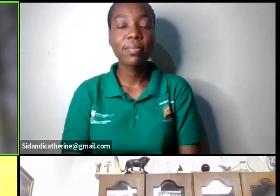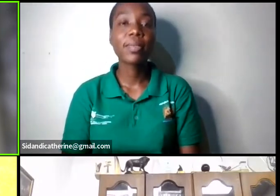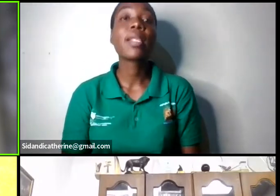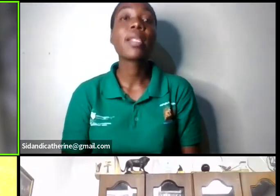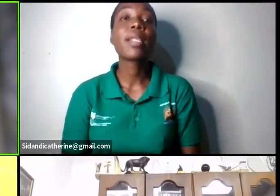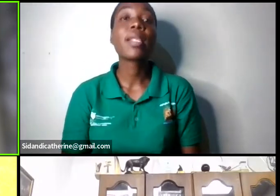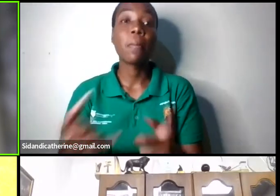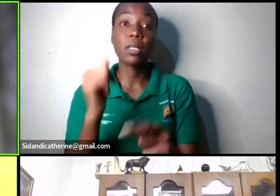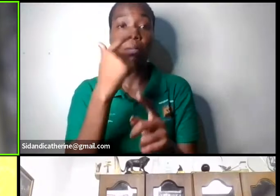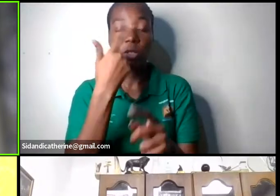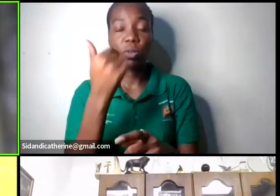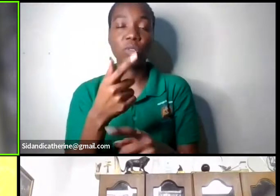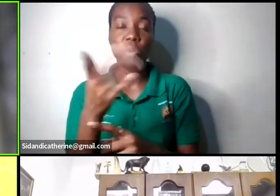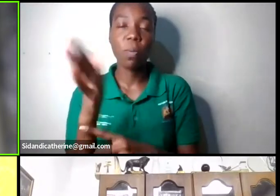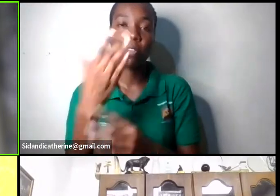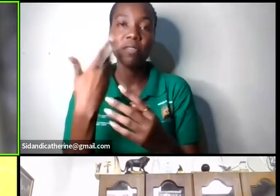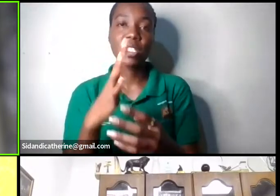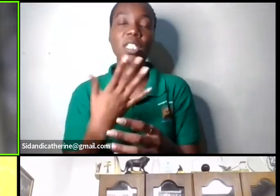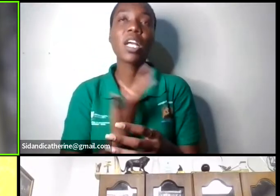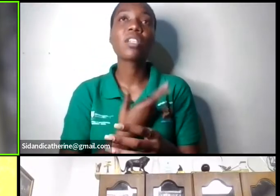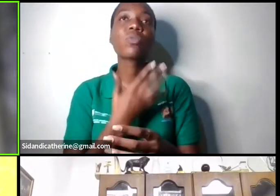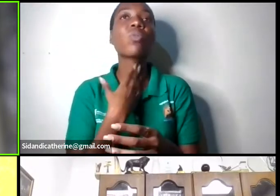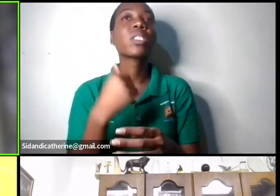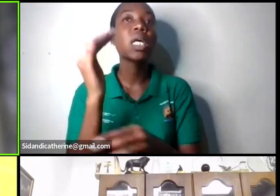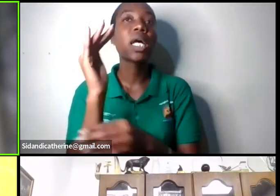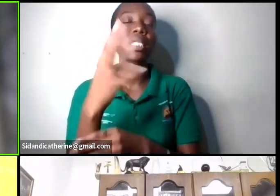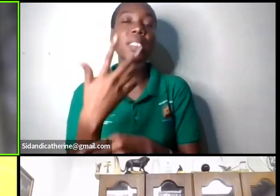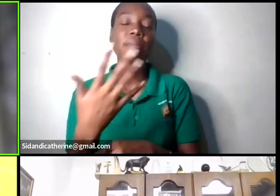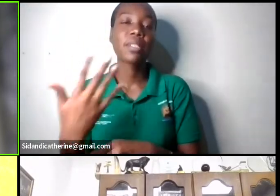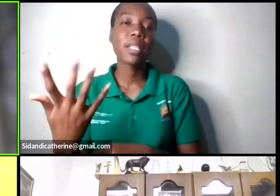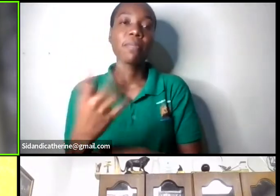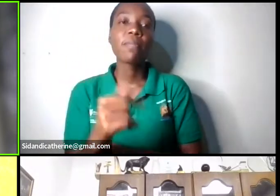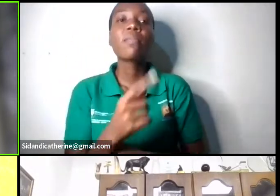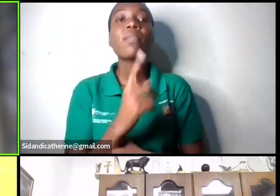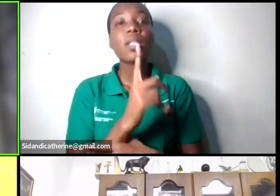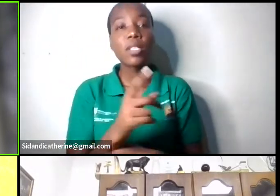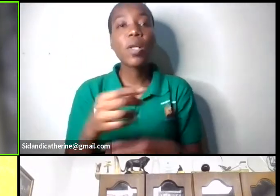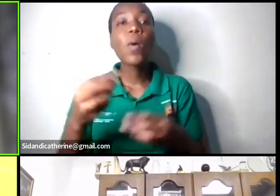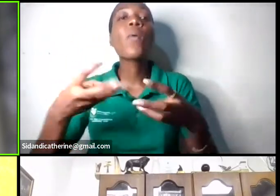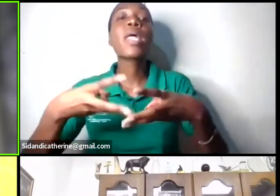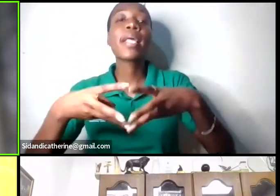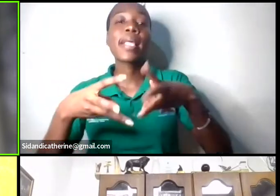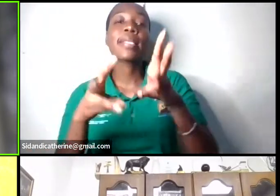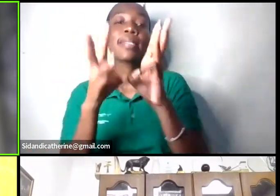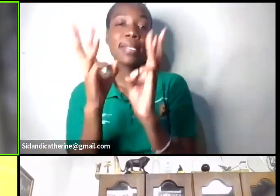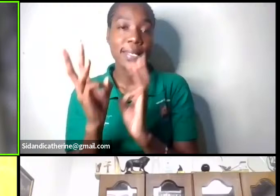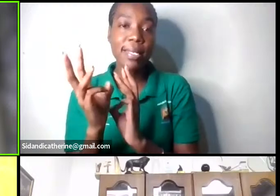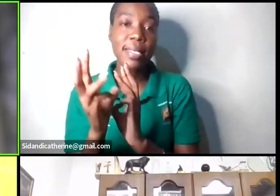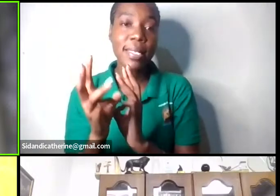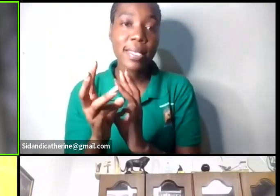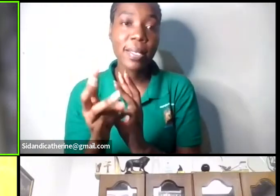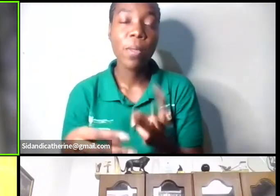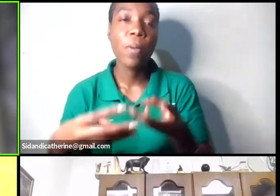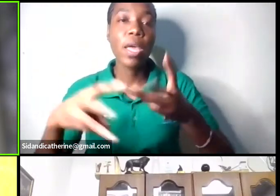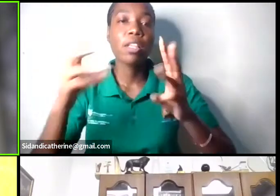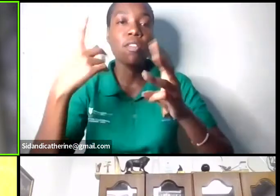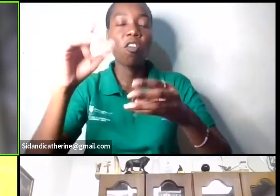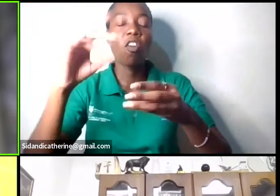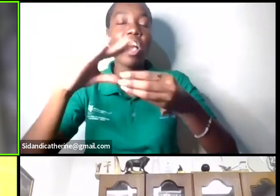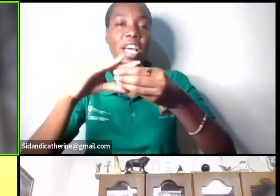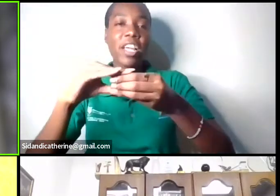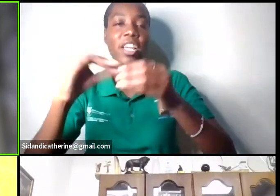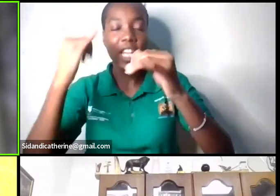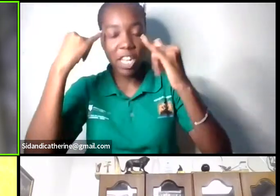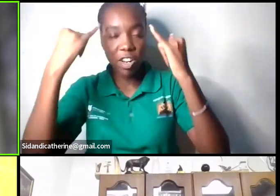there's something that you needed to tell us. What are some of the ways that innovation, that was the question that we had